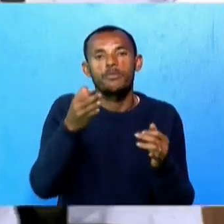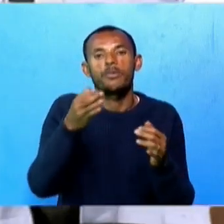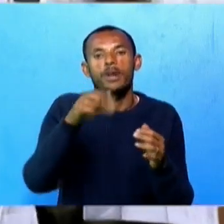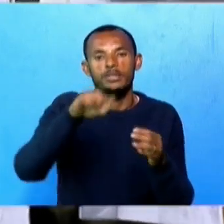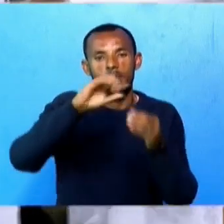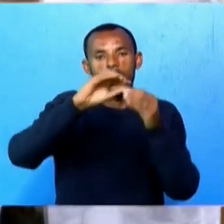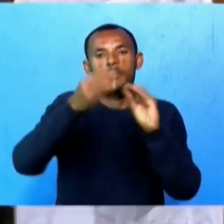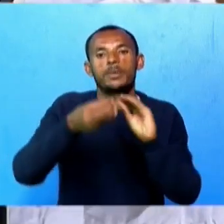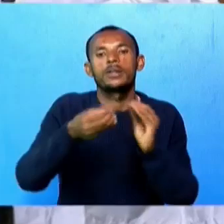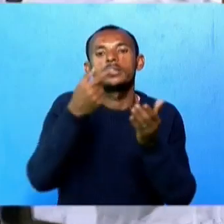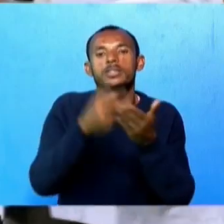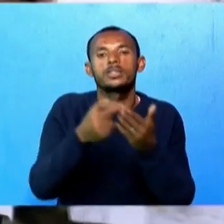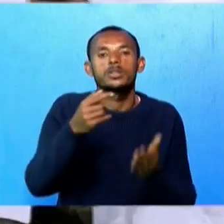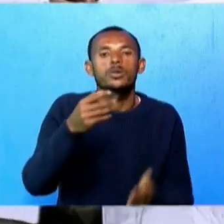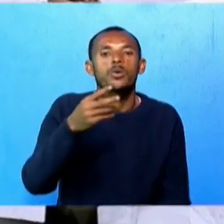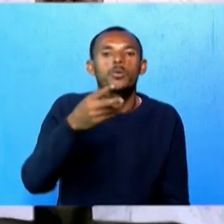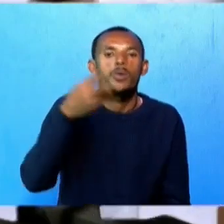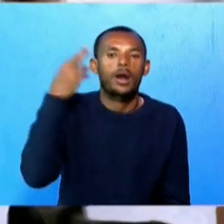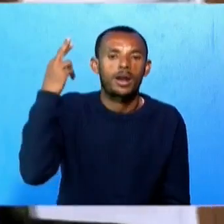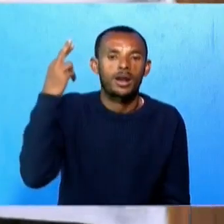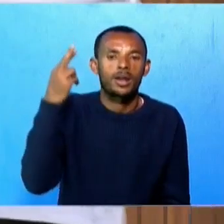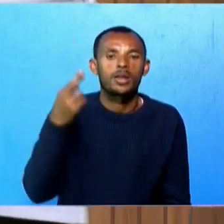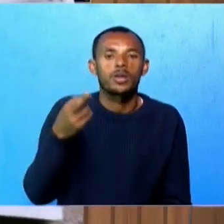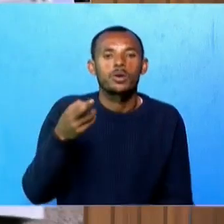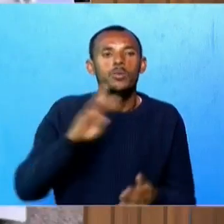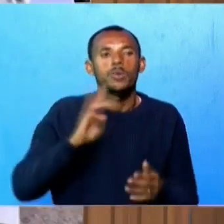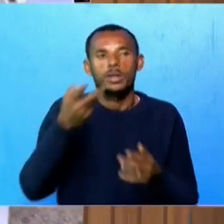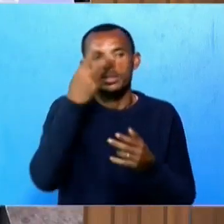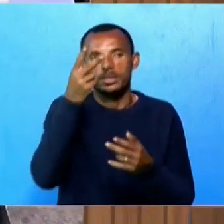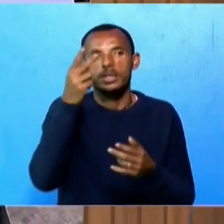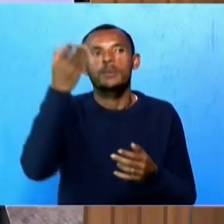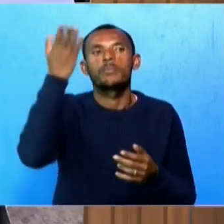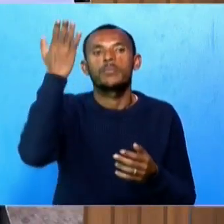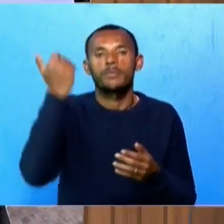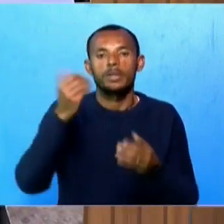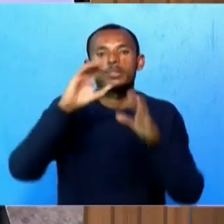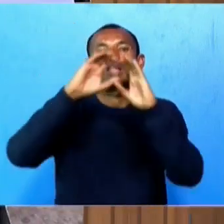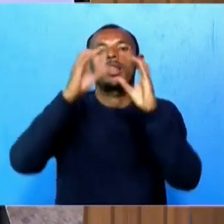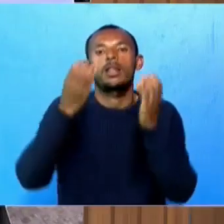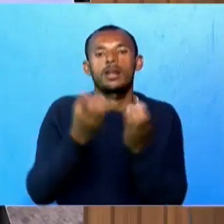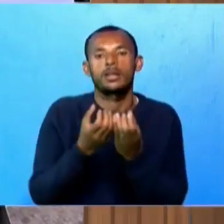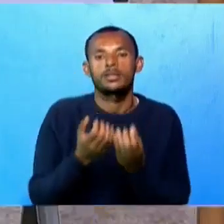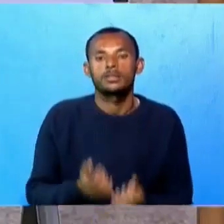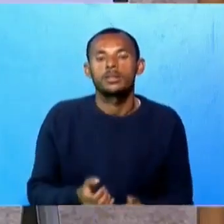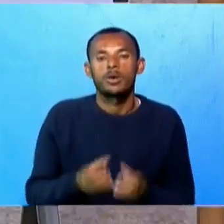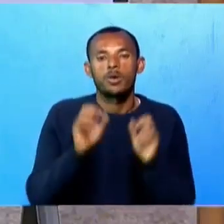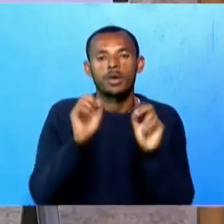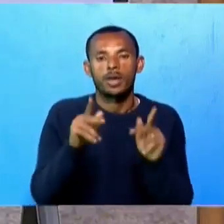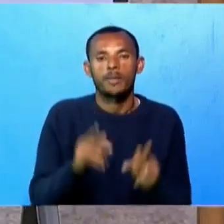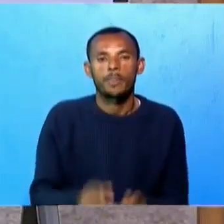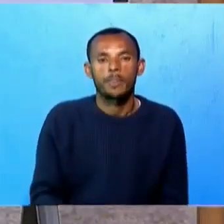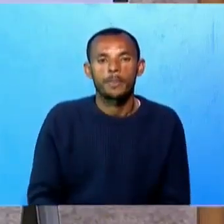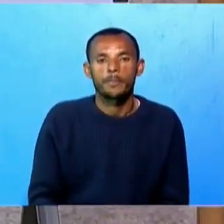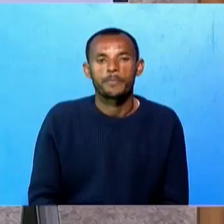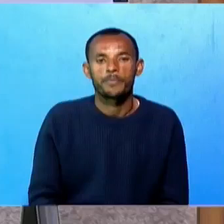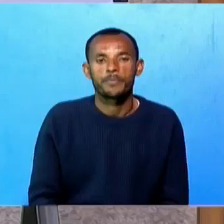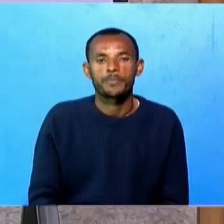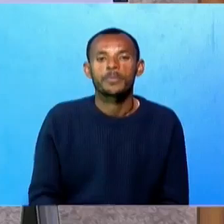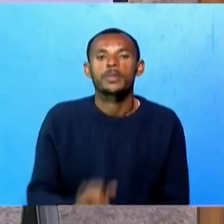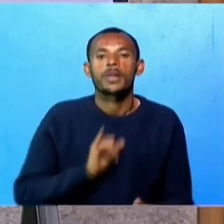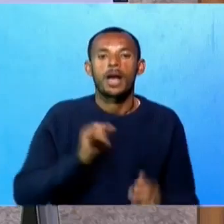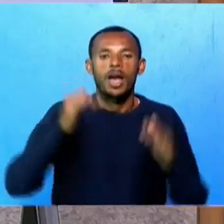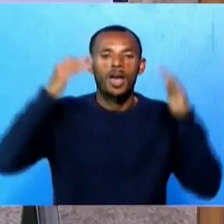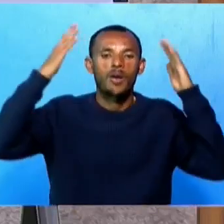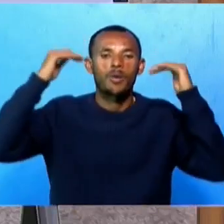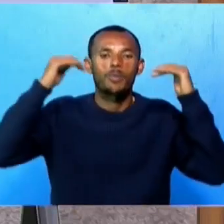numbers. So these were what we have seen in our previous lesson, okay? I hope